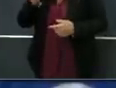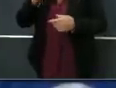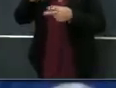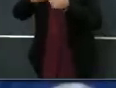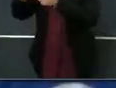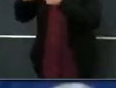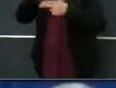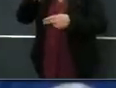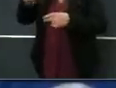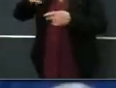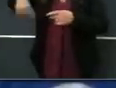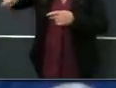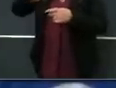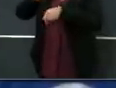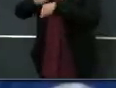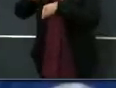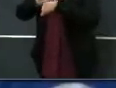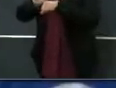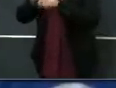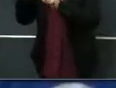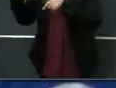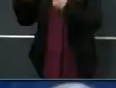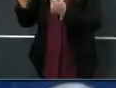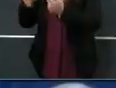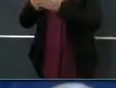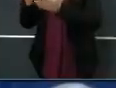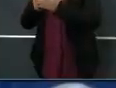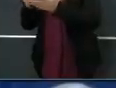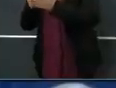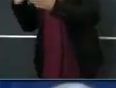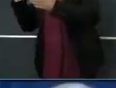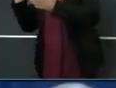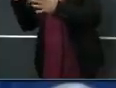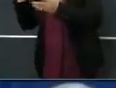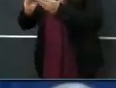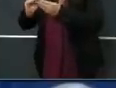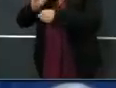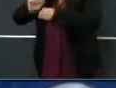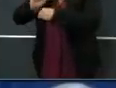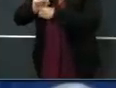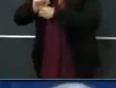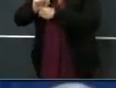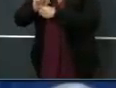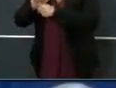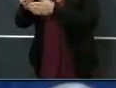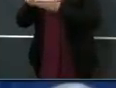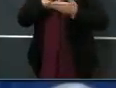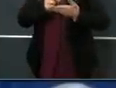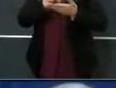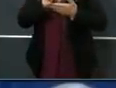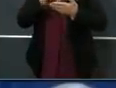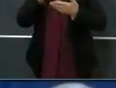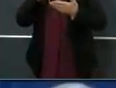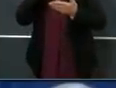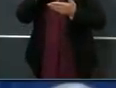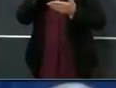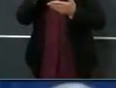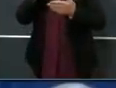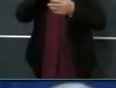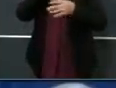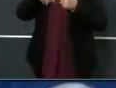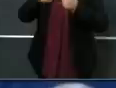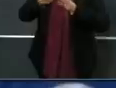been working hard over the last few weeks to build on the announcement we made a few weeks ago about